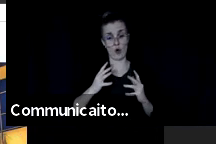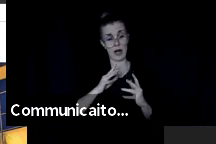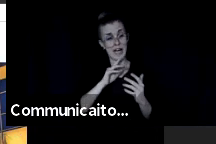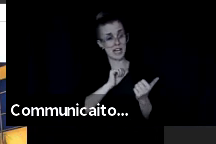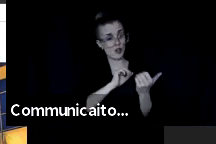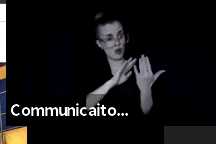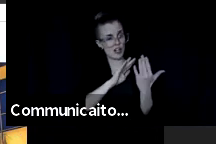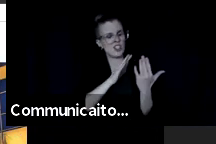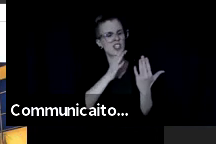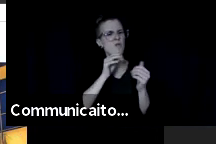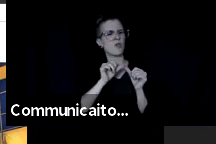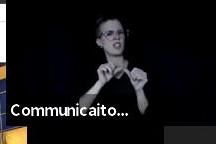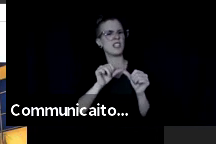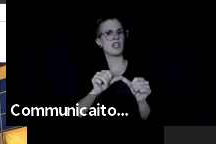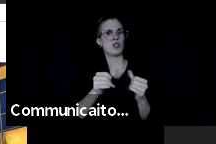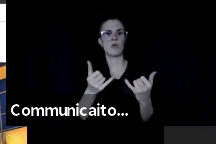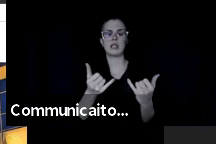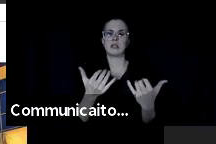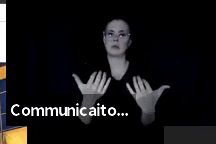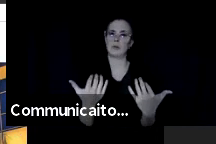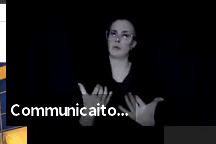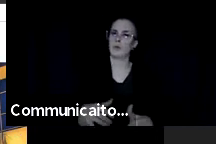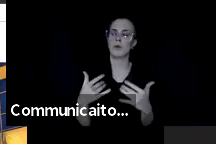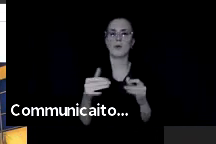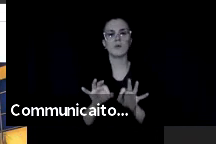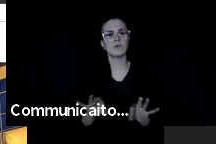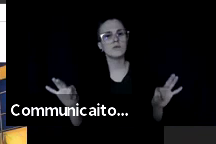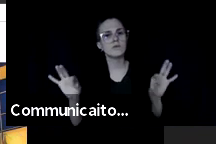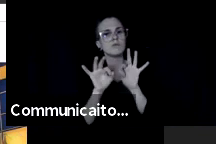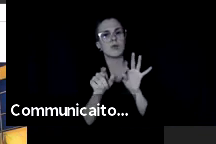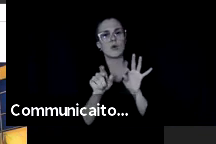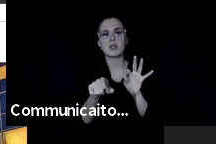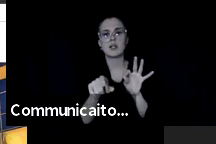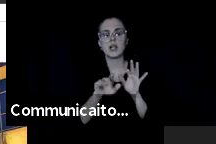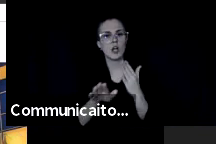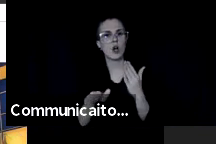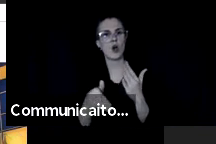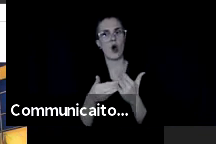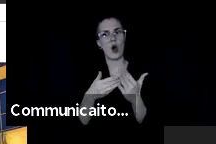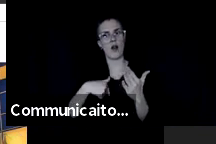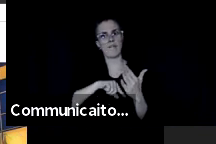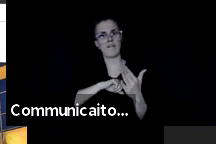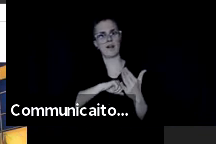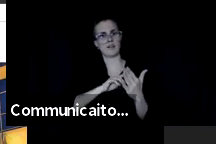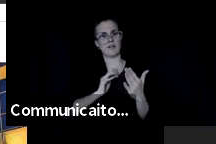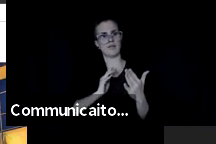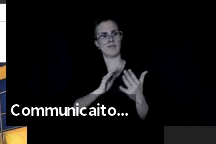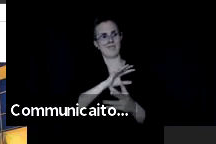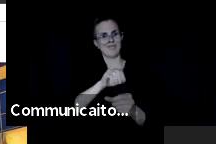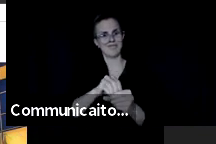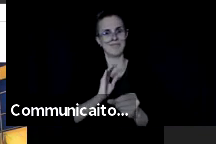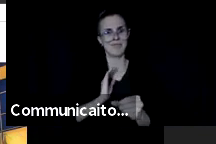most important need, which all of us in our communities must address. And we